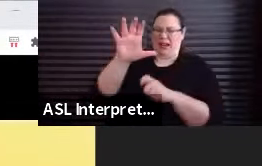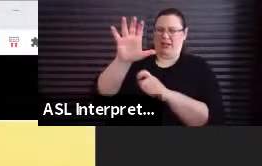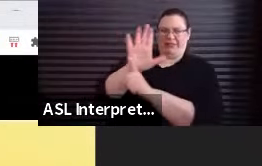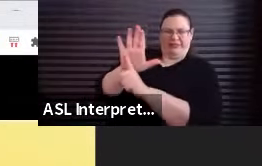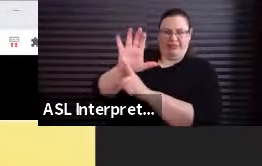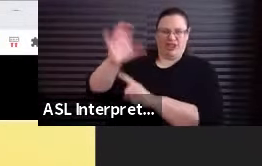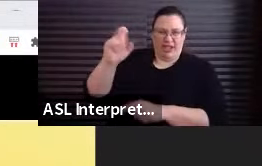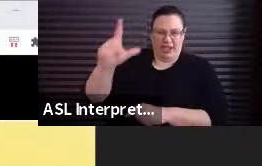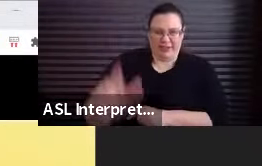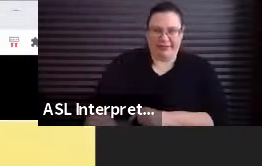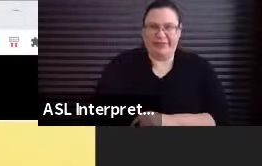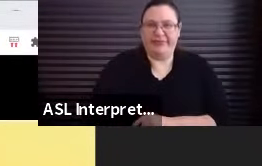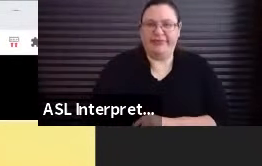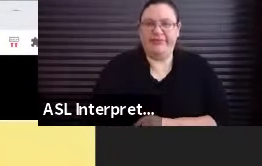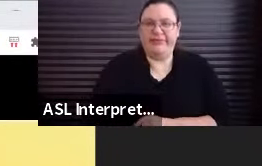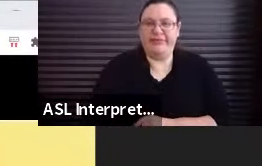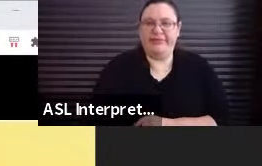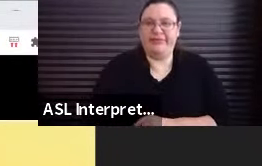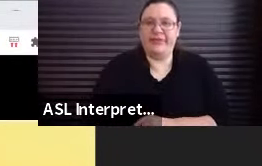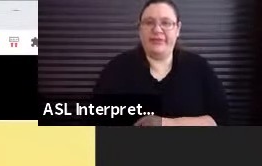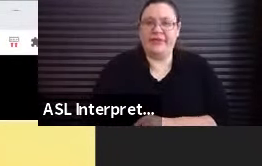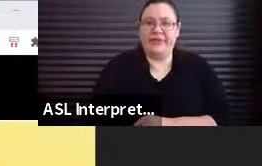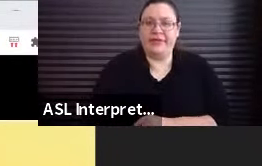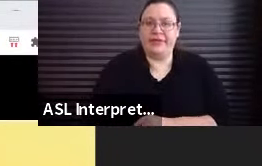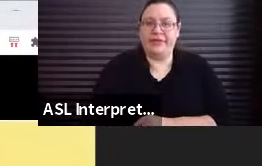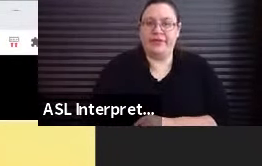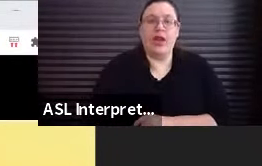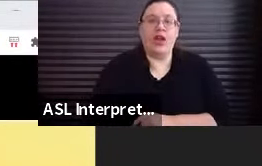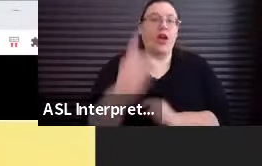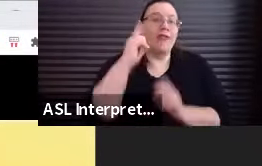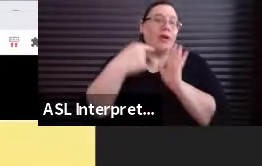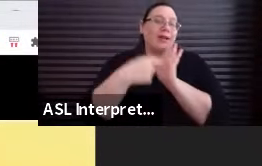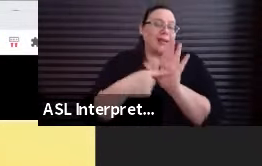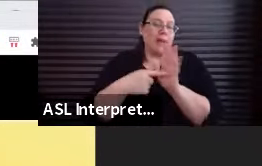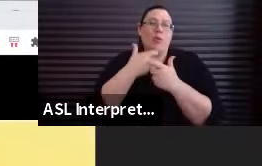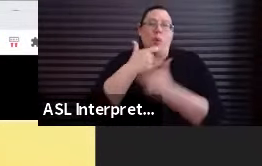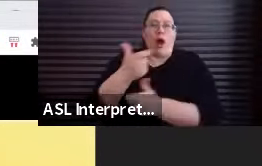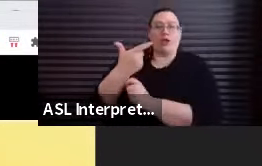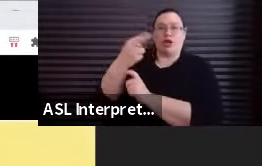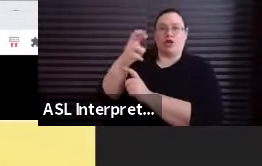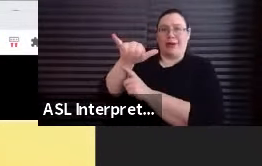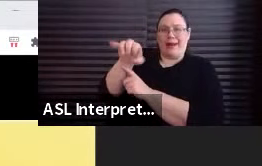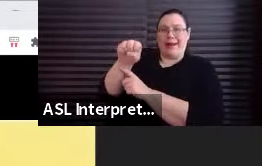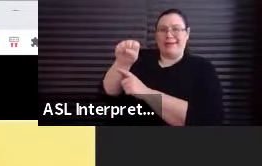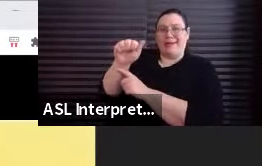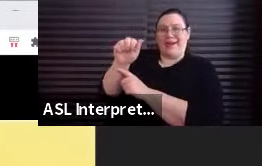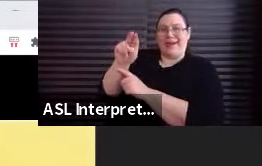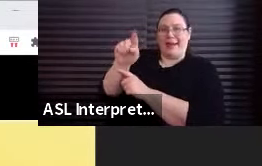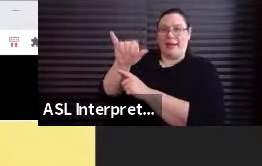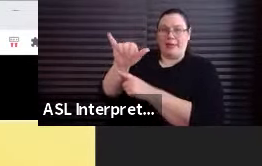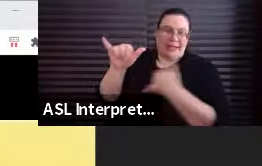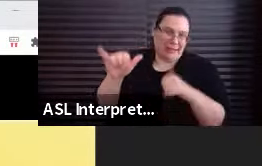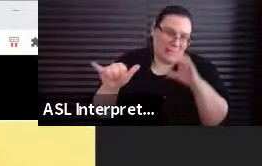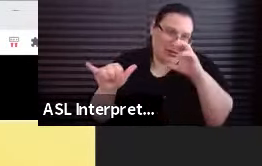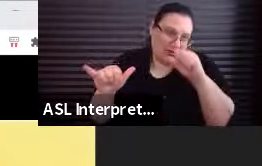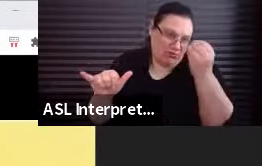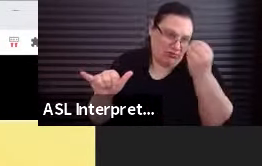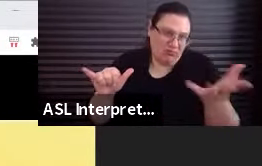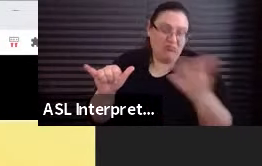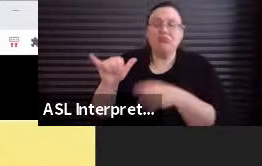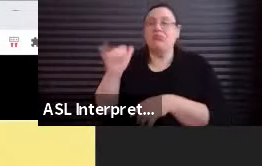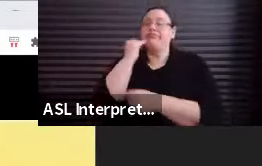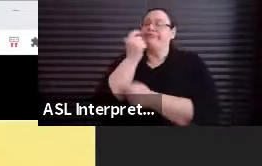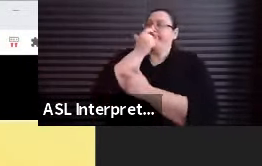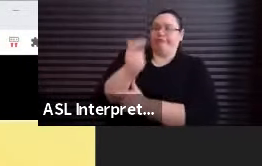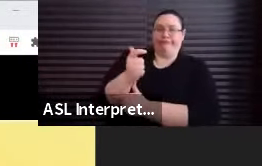example is you're watching Grey's Anatomy. Yes, I am still a huge fan of Grey's Anatomy. If you're watching it and in the